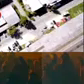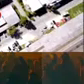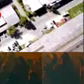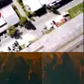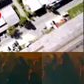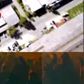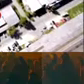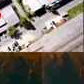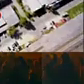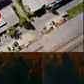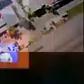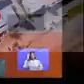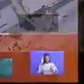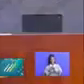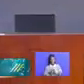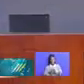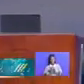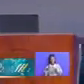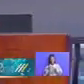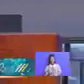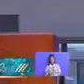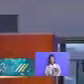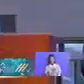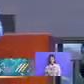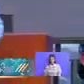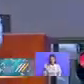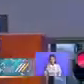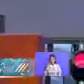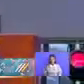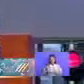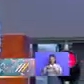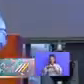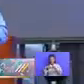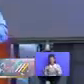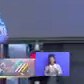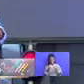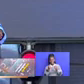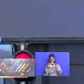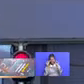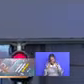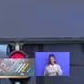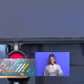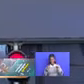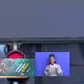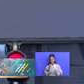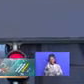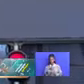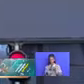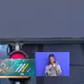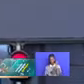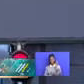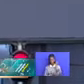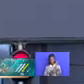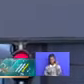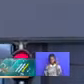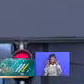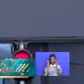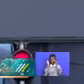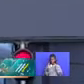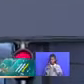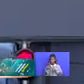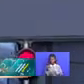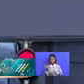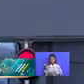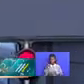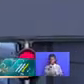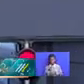because we believe in the power of breaking the altar of poverty I don't know